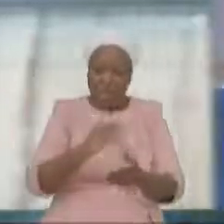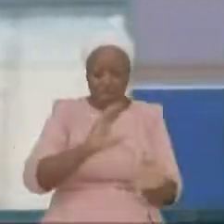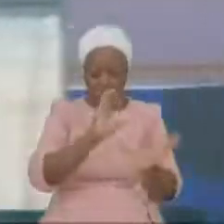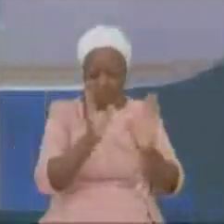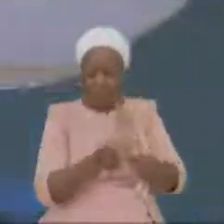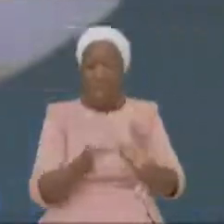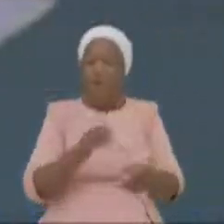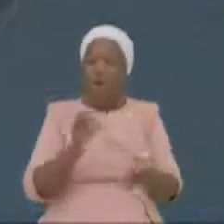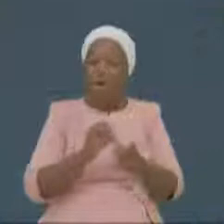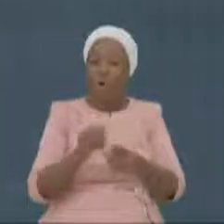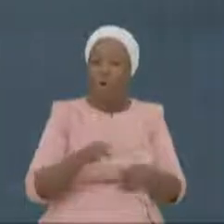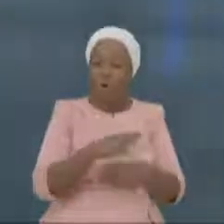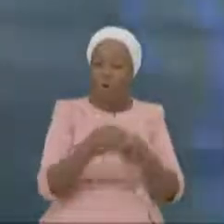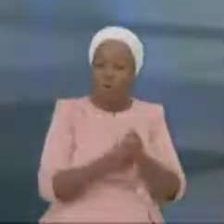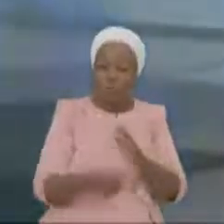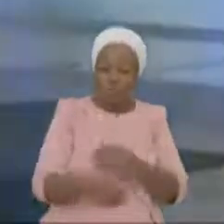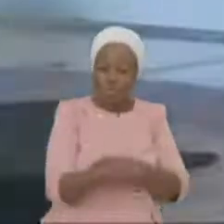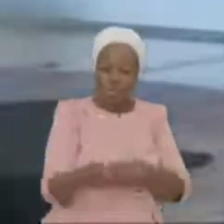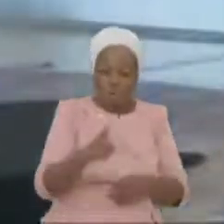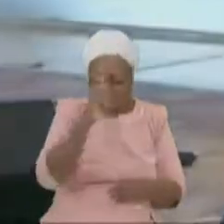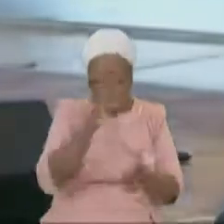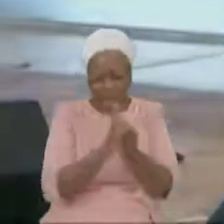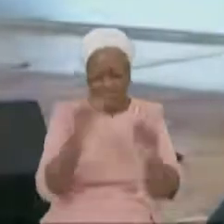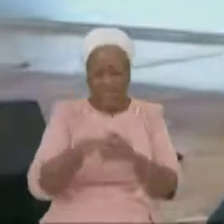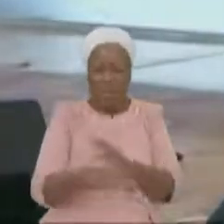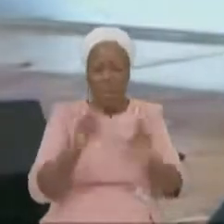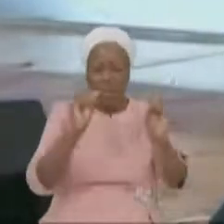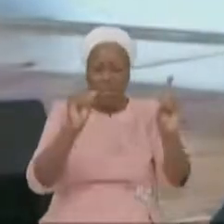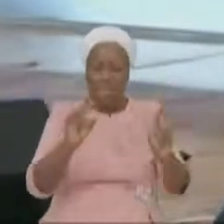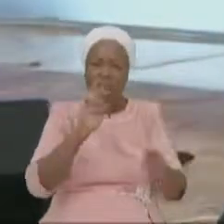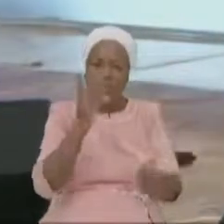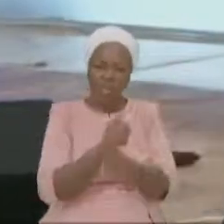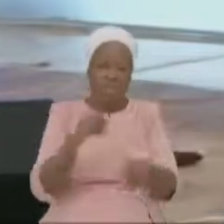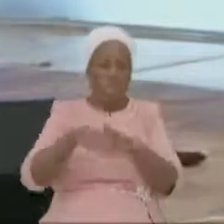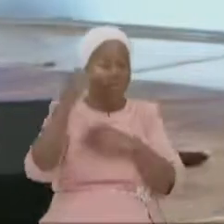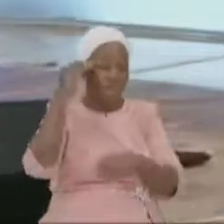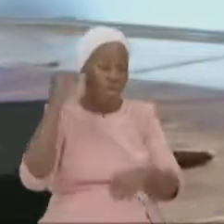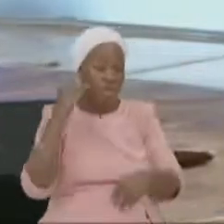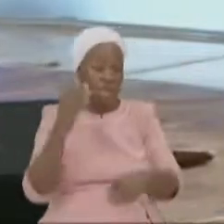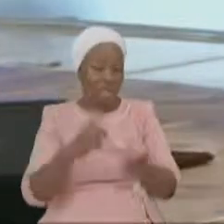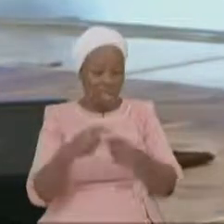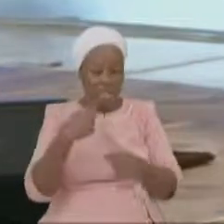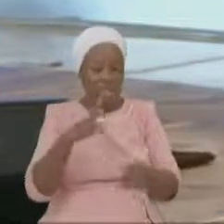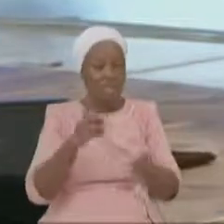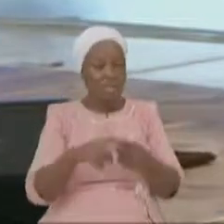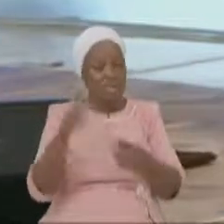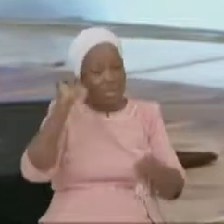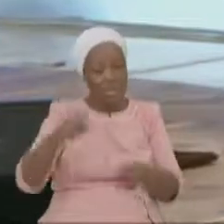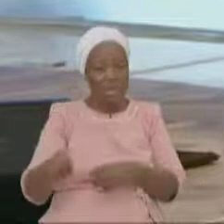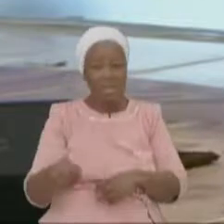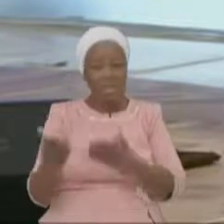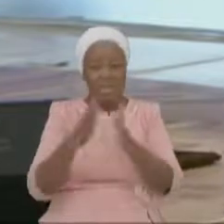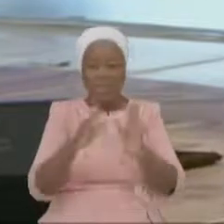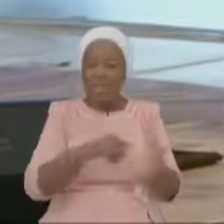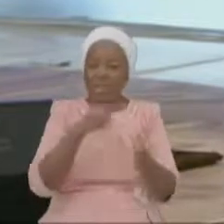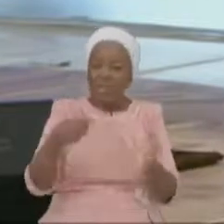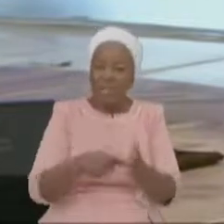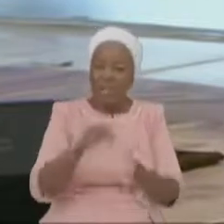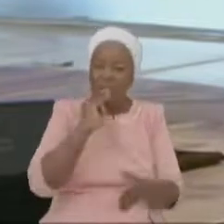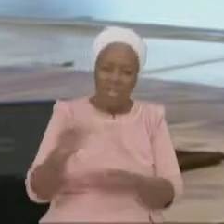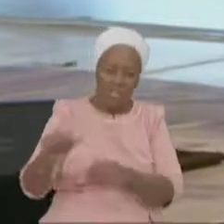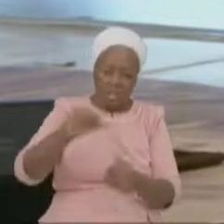just believe doctrine in the end? And he said unto his servants, this is John